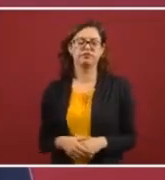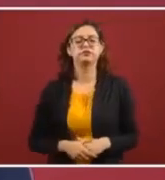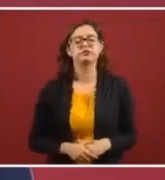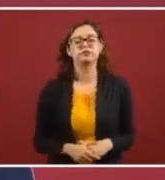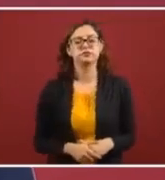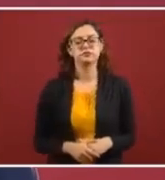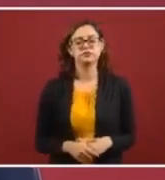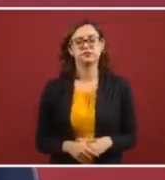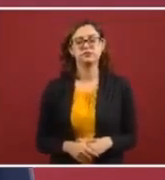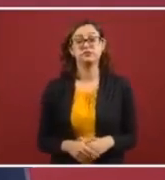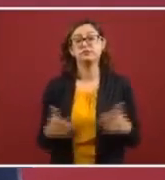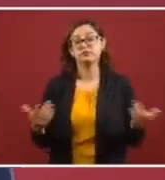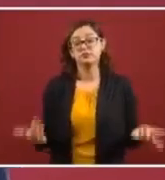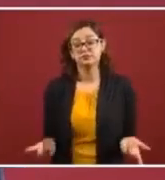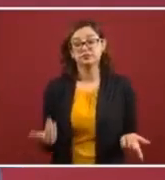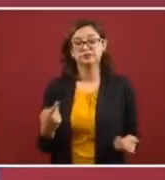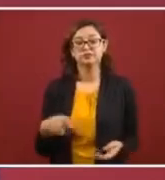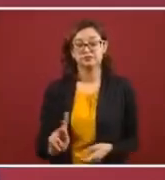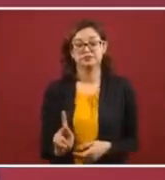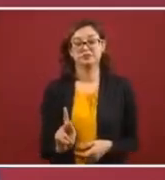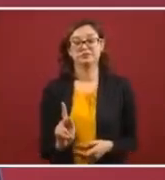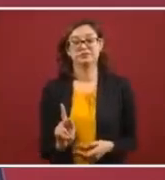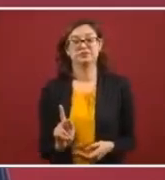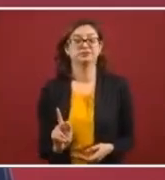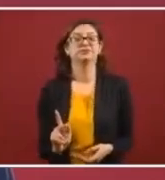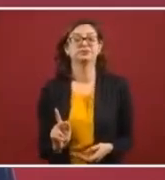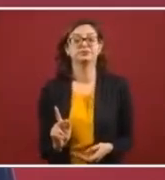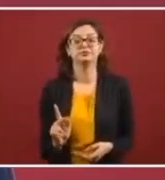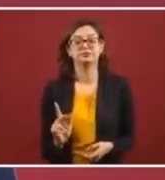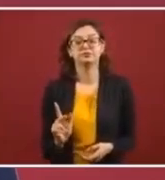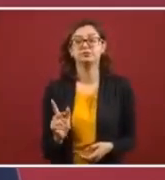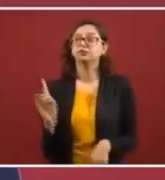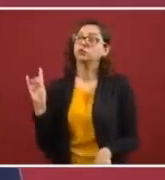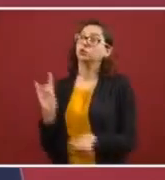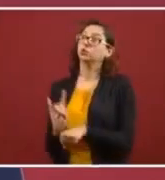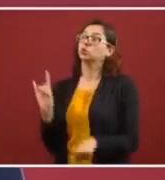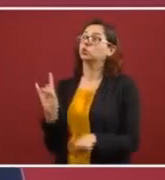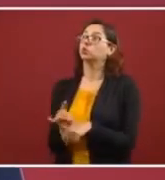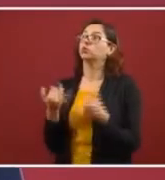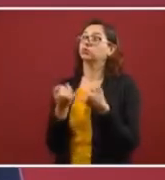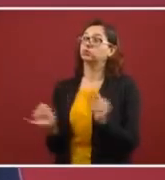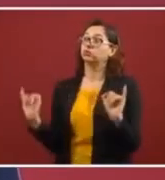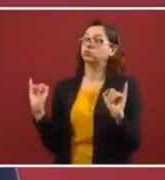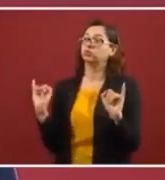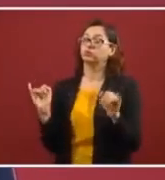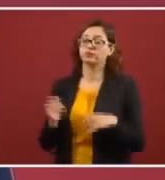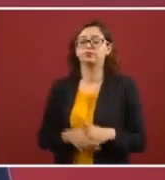created interest groups, but they disguise themselves as independents.